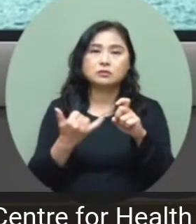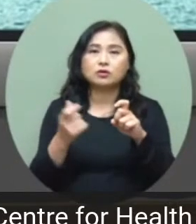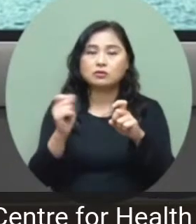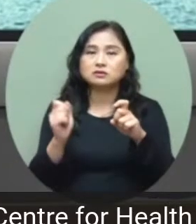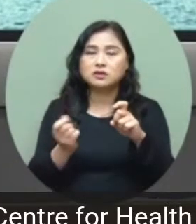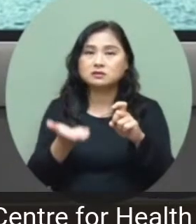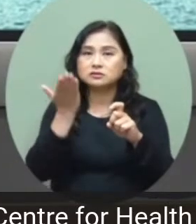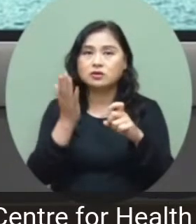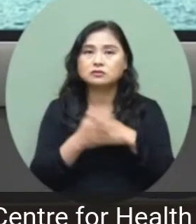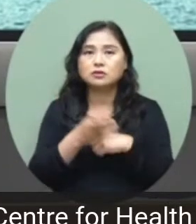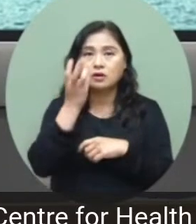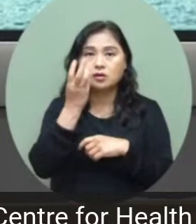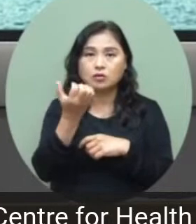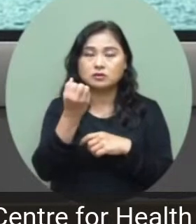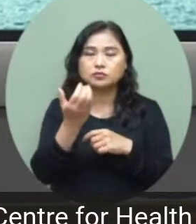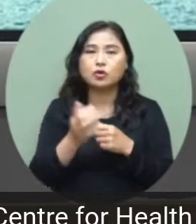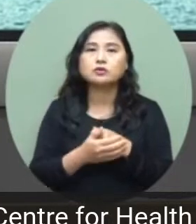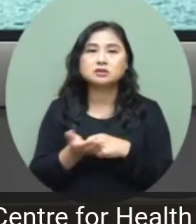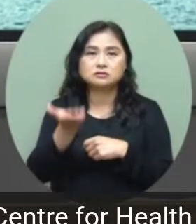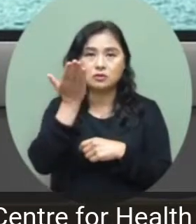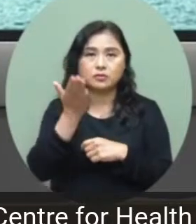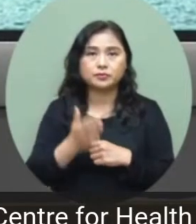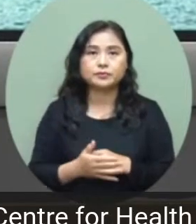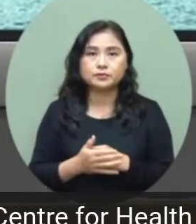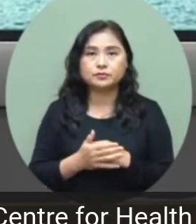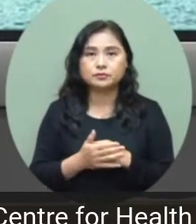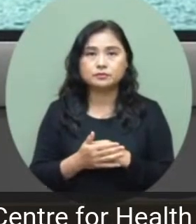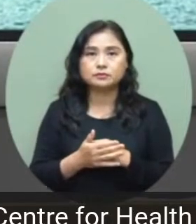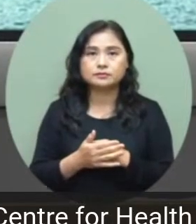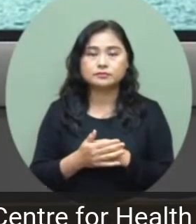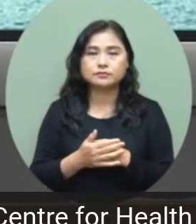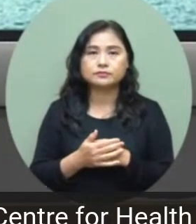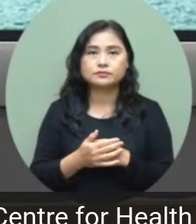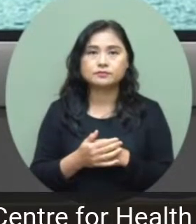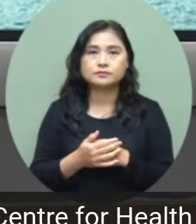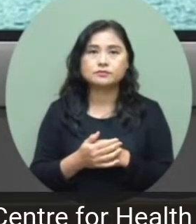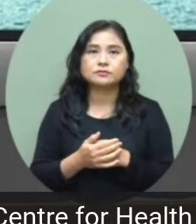And over 96% of them are above the age of 60.